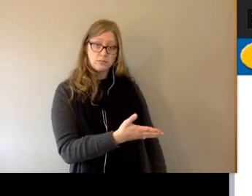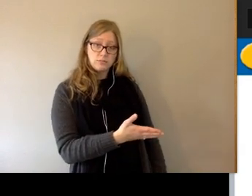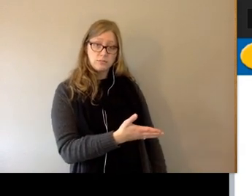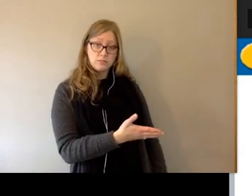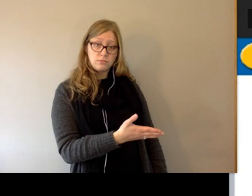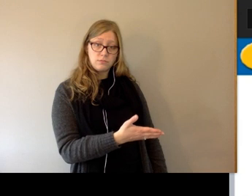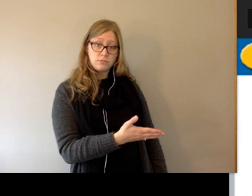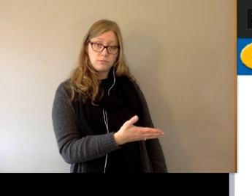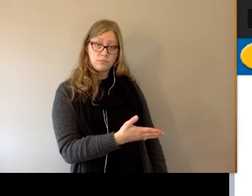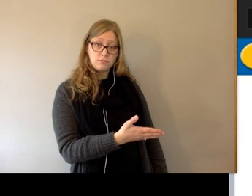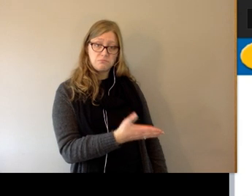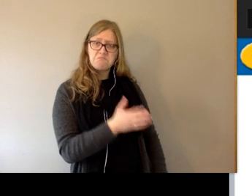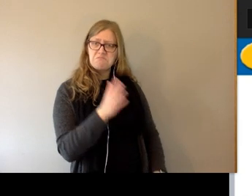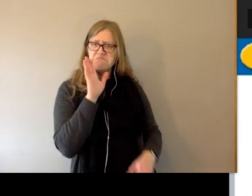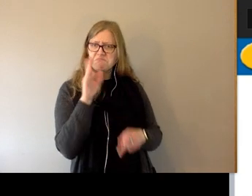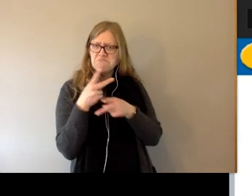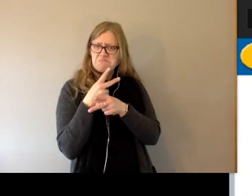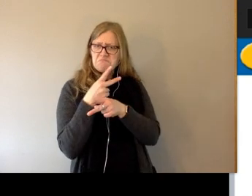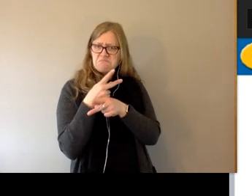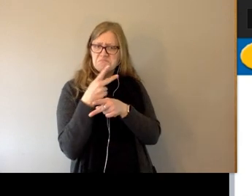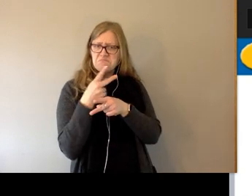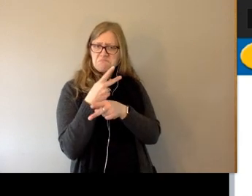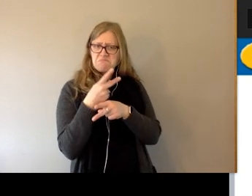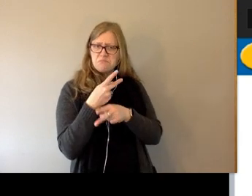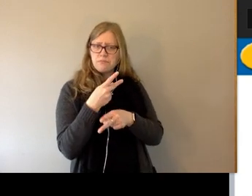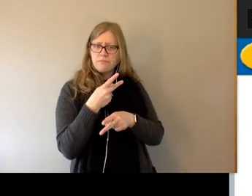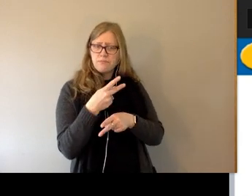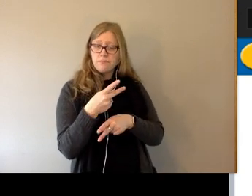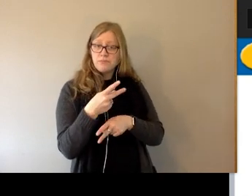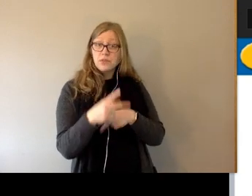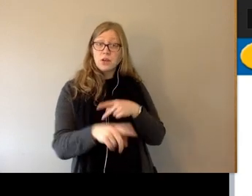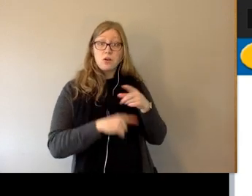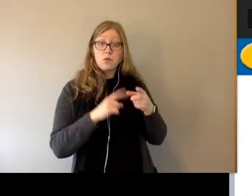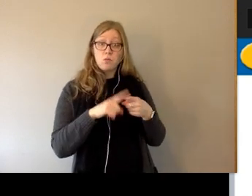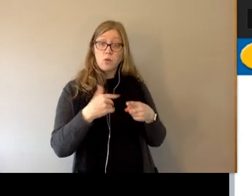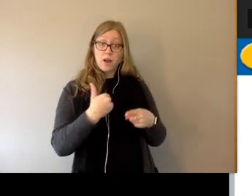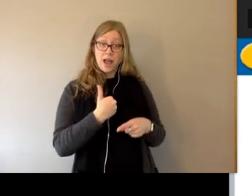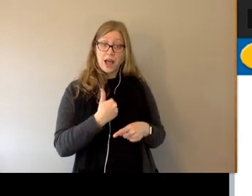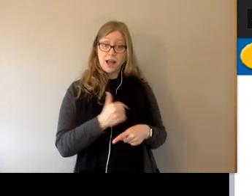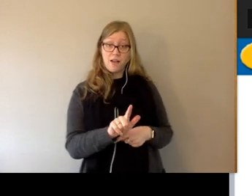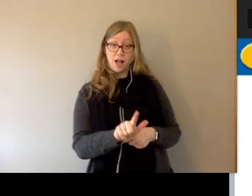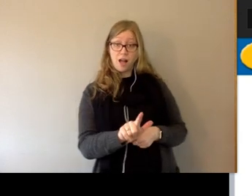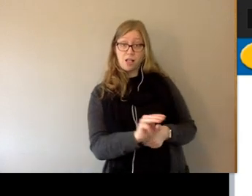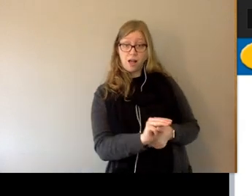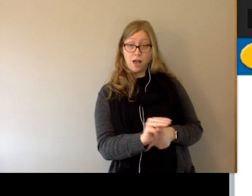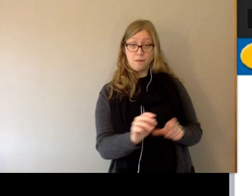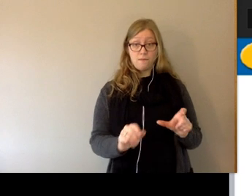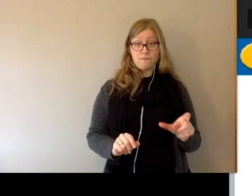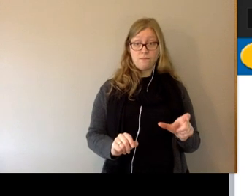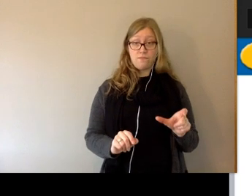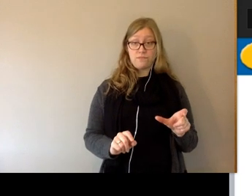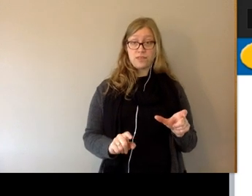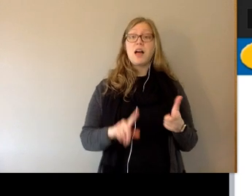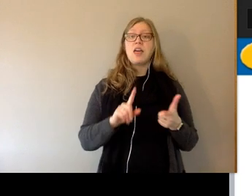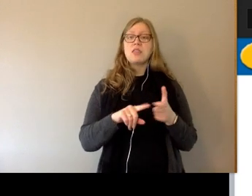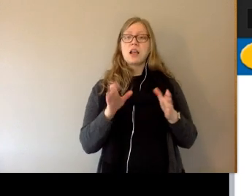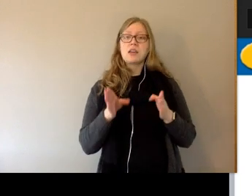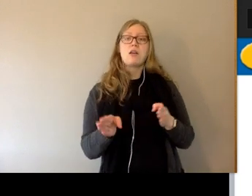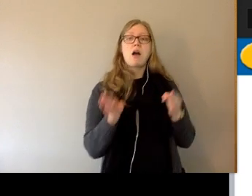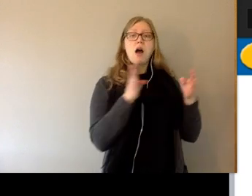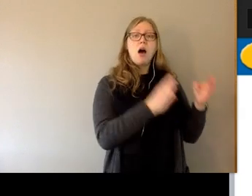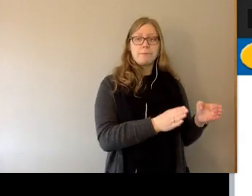4.5. And I'll calculate that out. And once we have this length LM, then I'm going to be able to do the next section, because I'm going